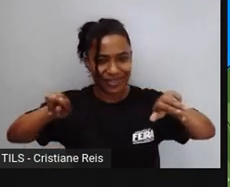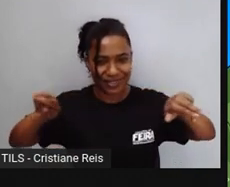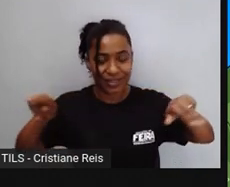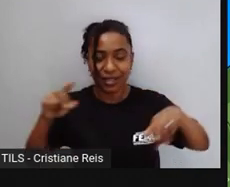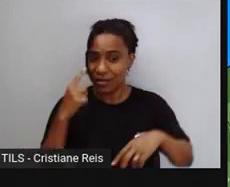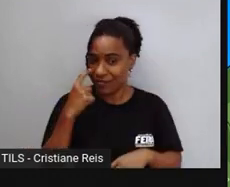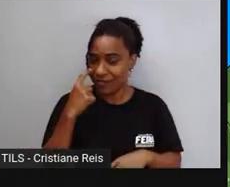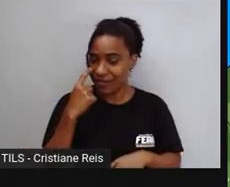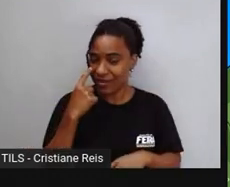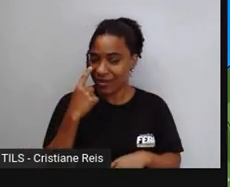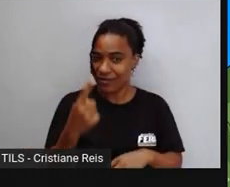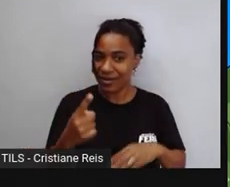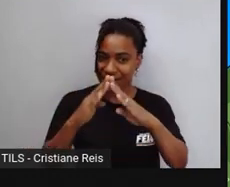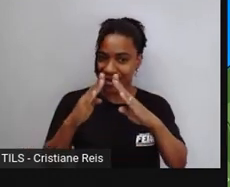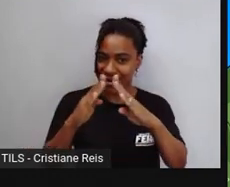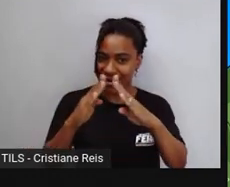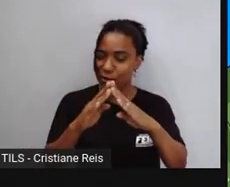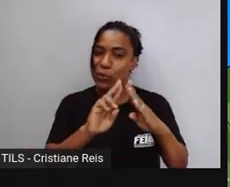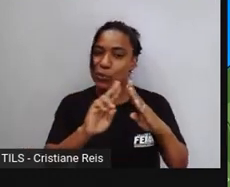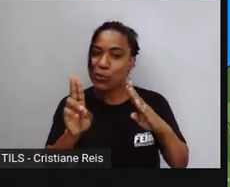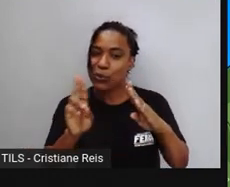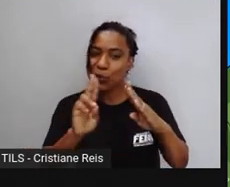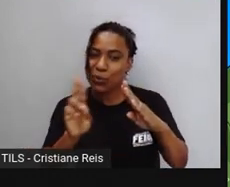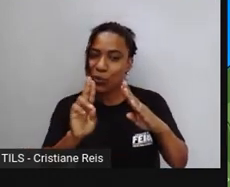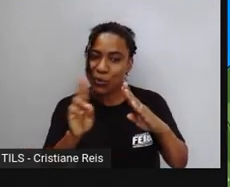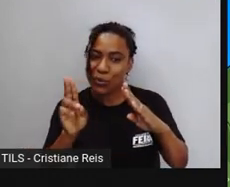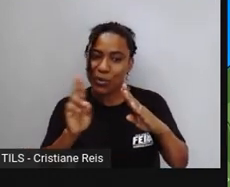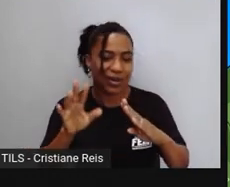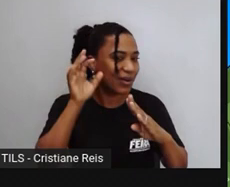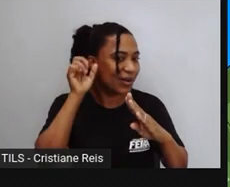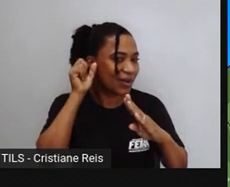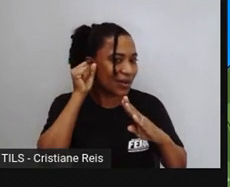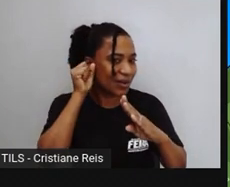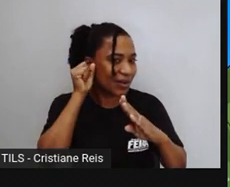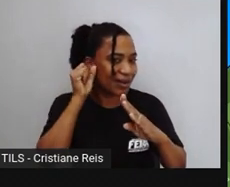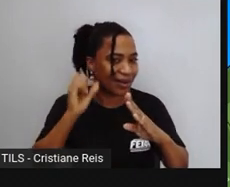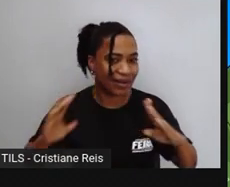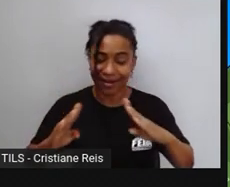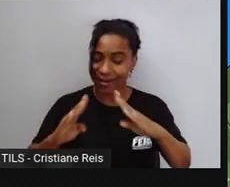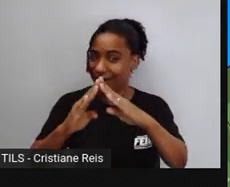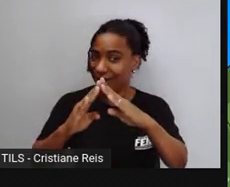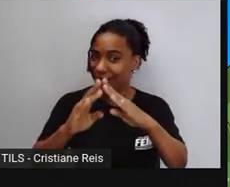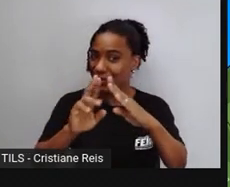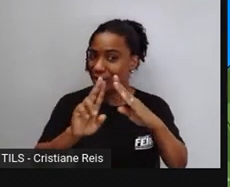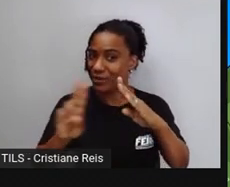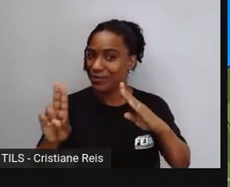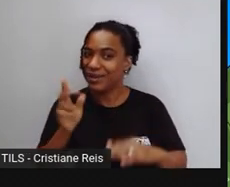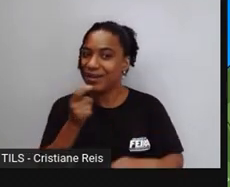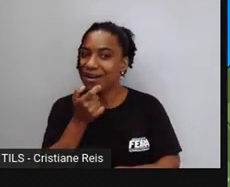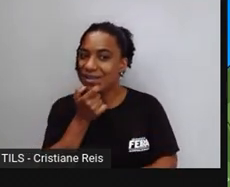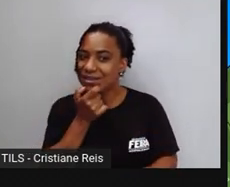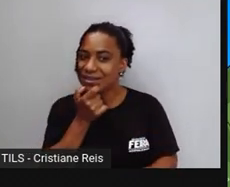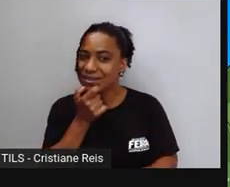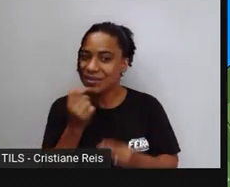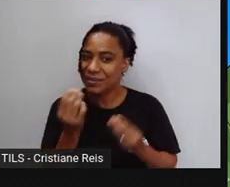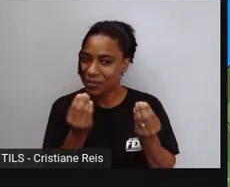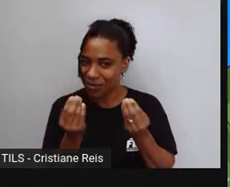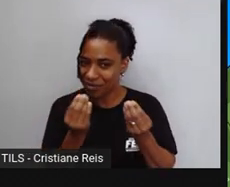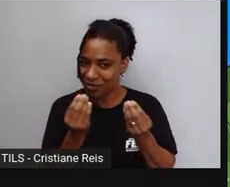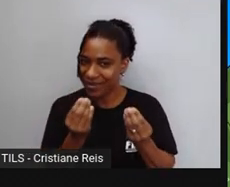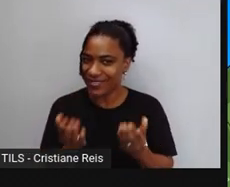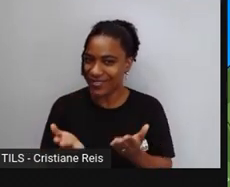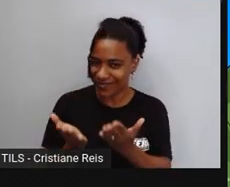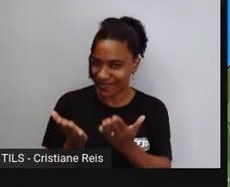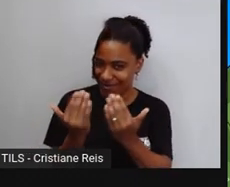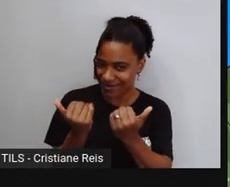a imagem e vai ouvir o nome daquela estrutura em inglês, ok? Let's go. Just a